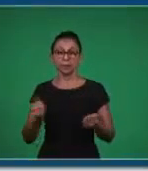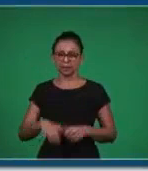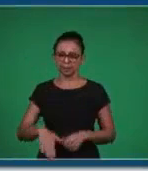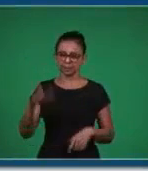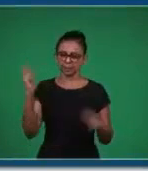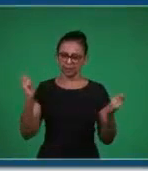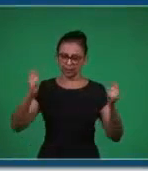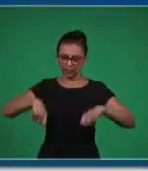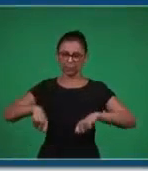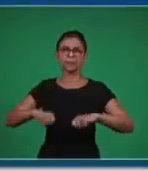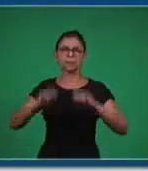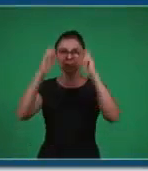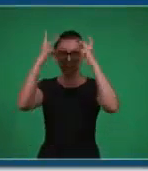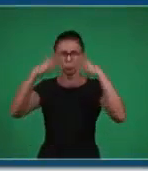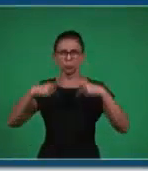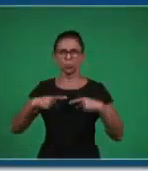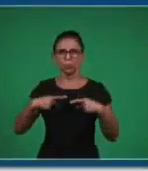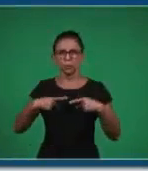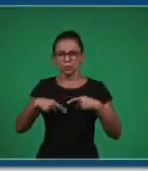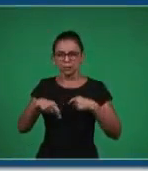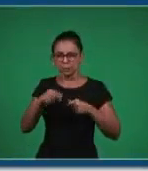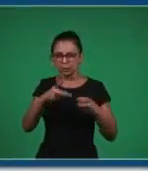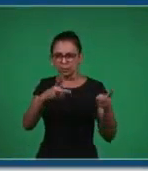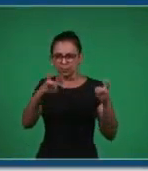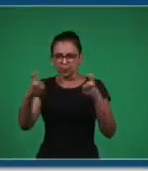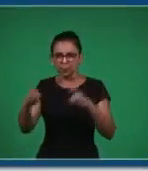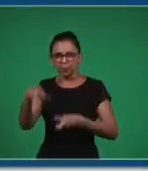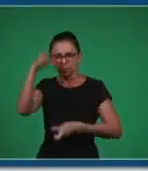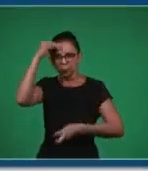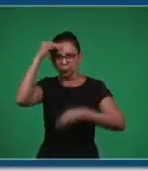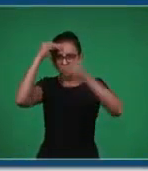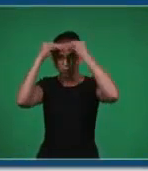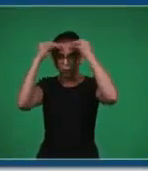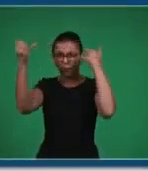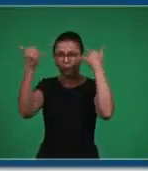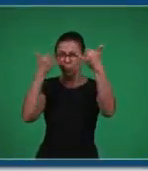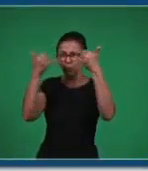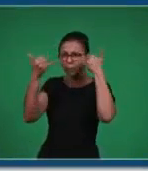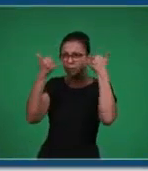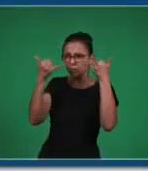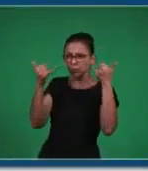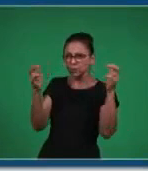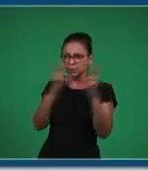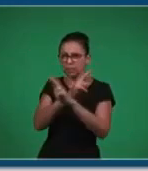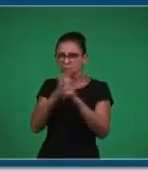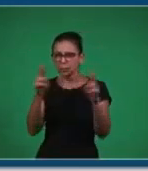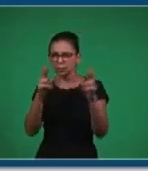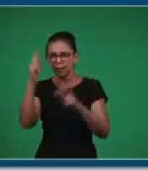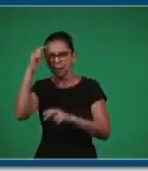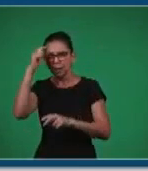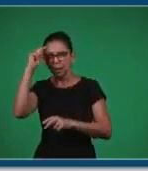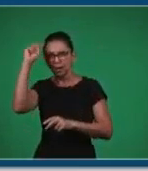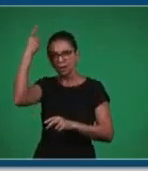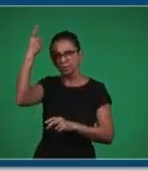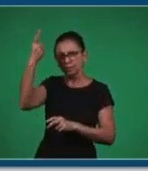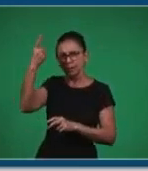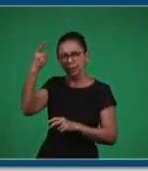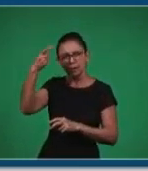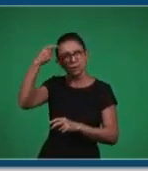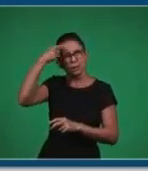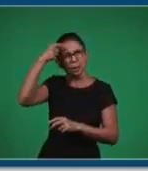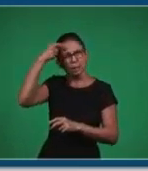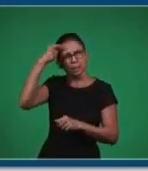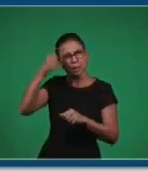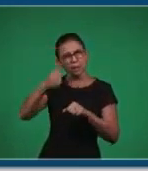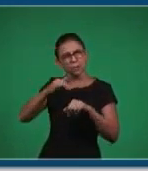memory of work, the ability of the children to retain information, of associate, make association of ideas